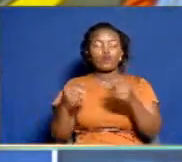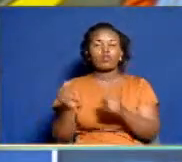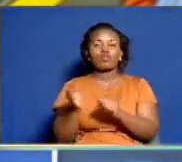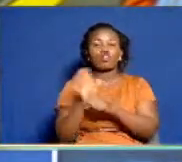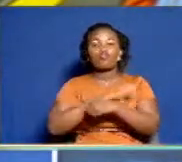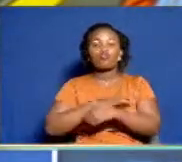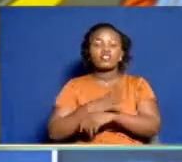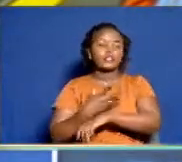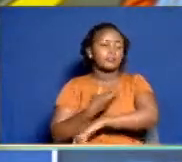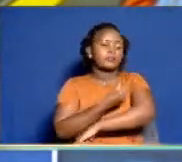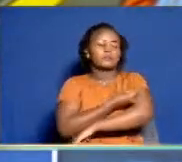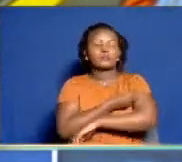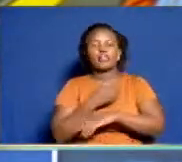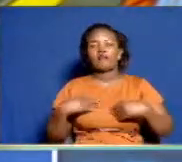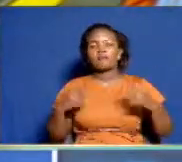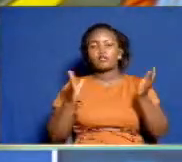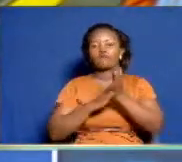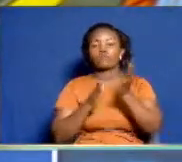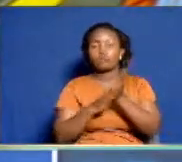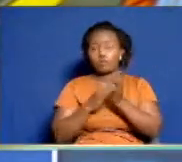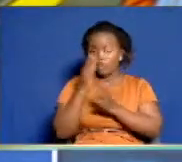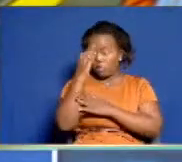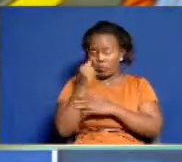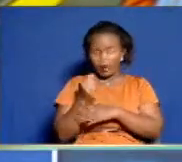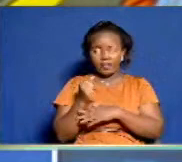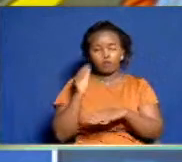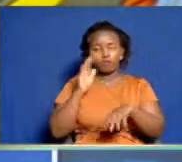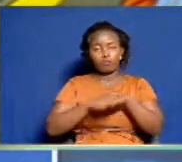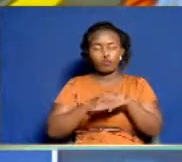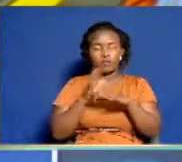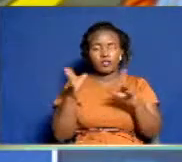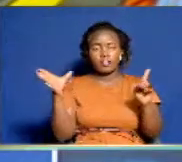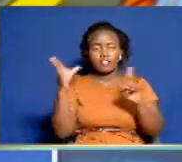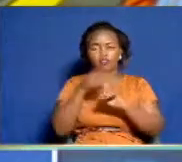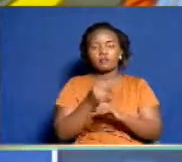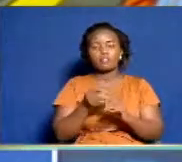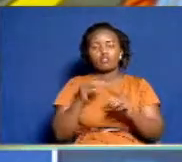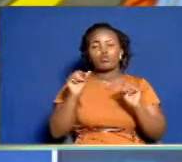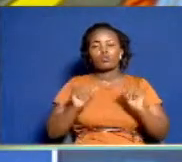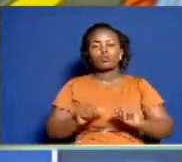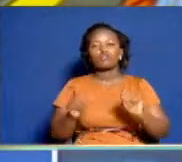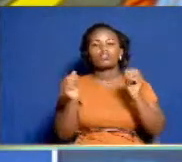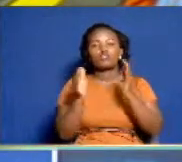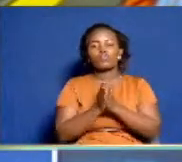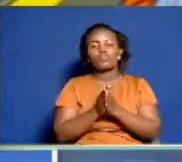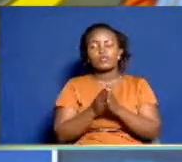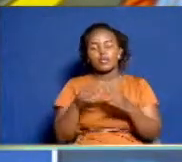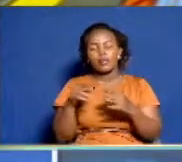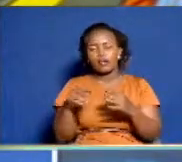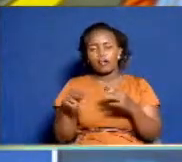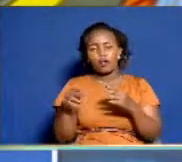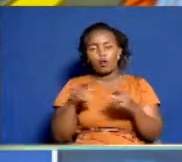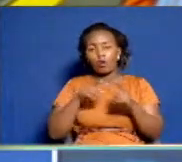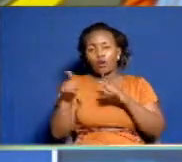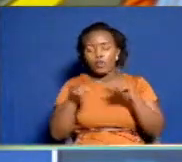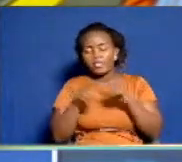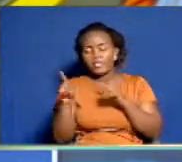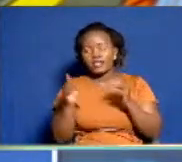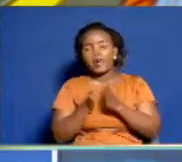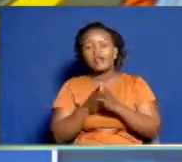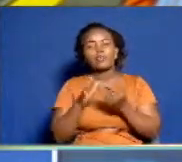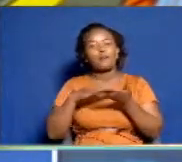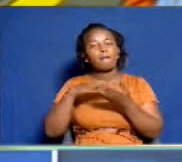been lauded as a major step towards the resumption of activities in the travel and hospitality industry, which has borne the